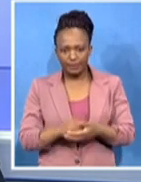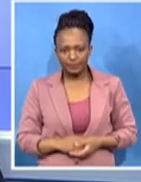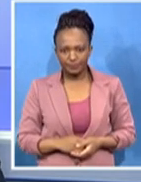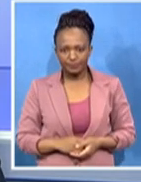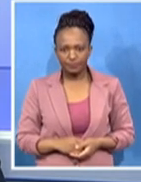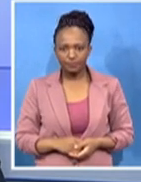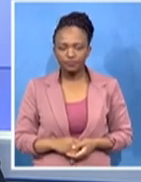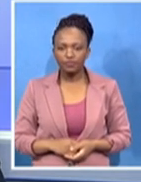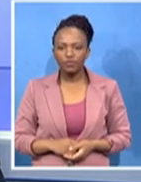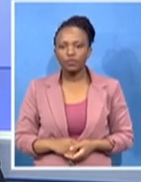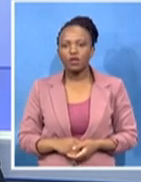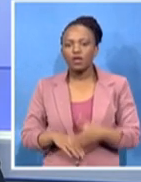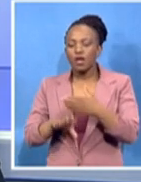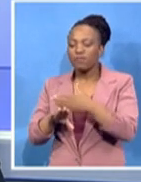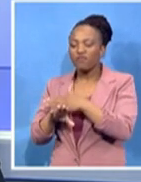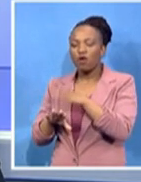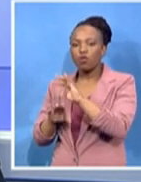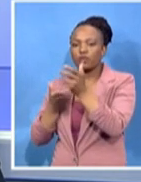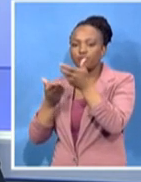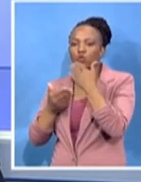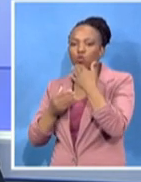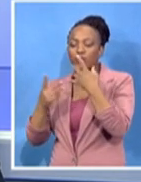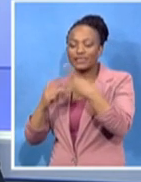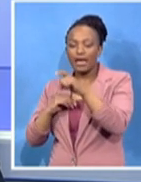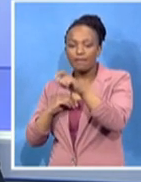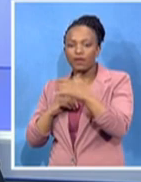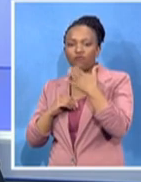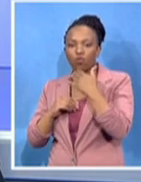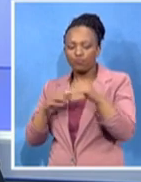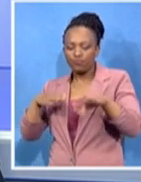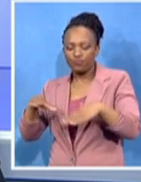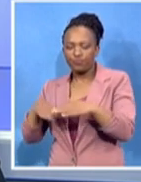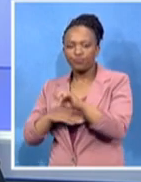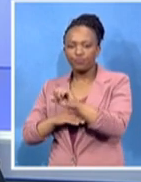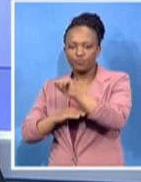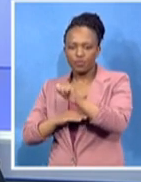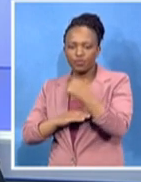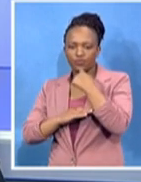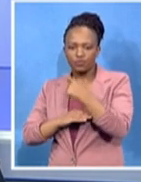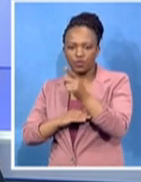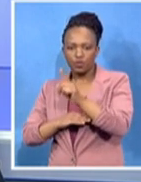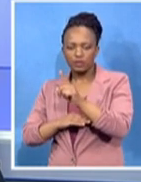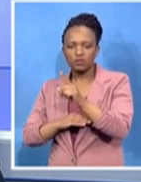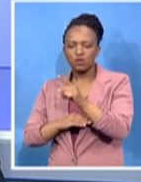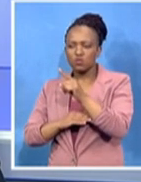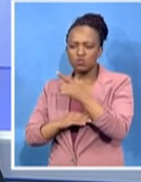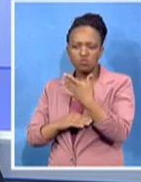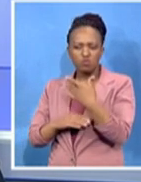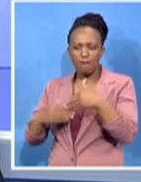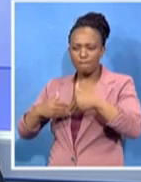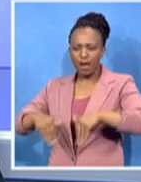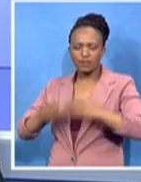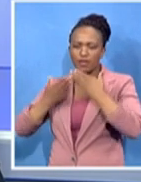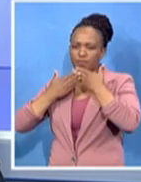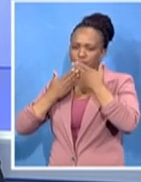was saying that you are not being impartial. You have previously